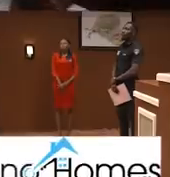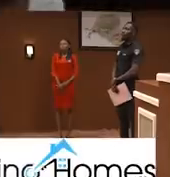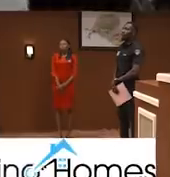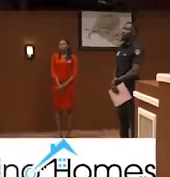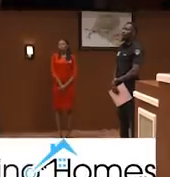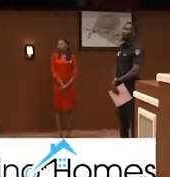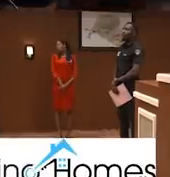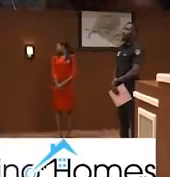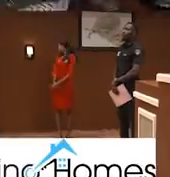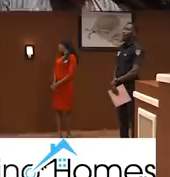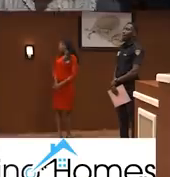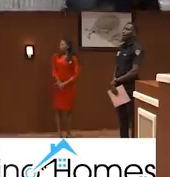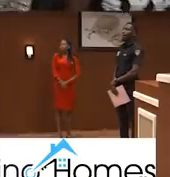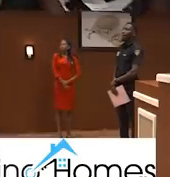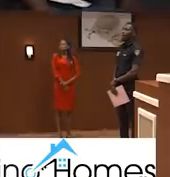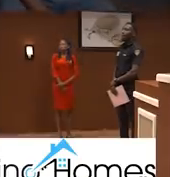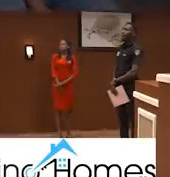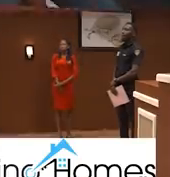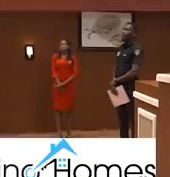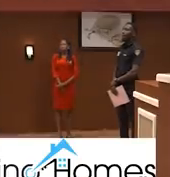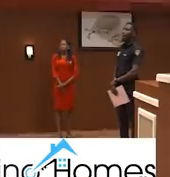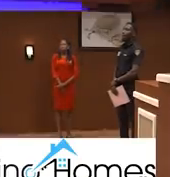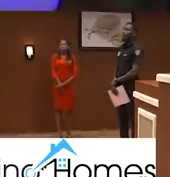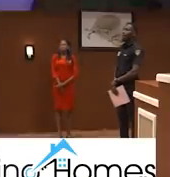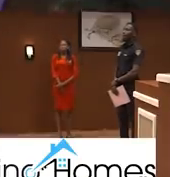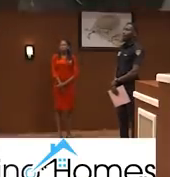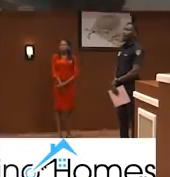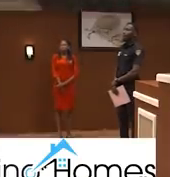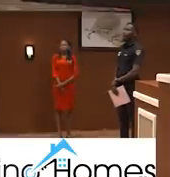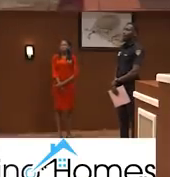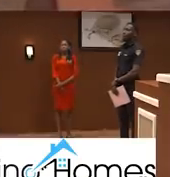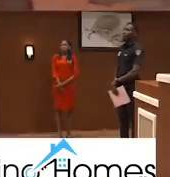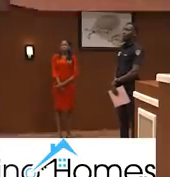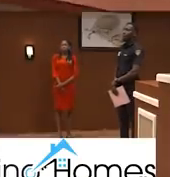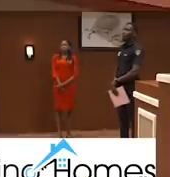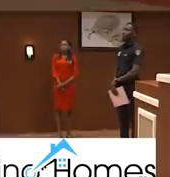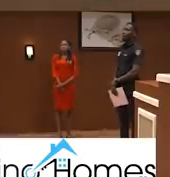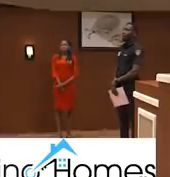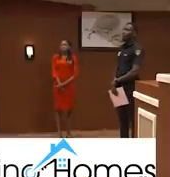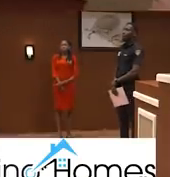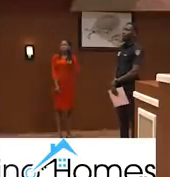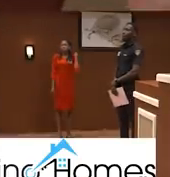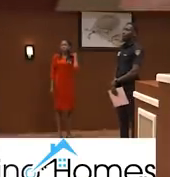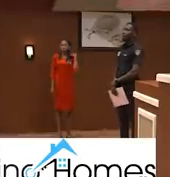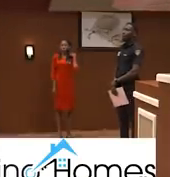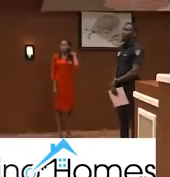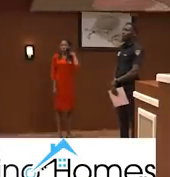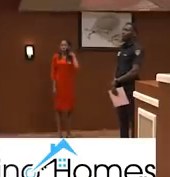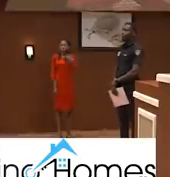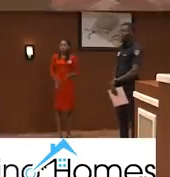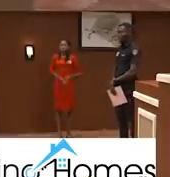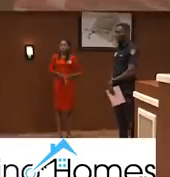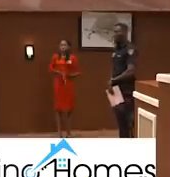The plaintiff, Kelechi Pekulia, is asking the courts to compel Hillary Uguagu to be responsible for their